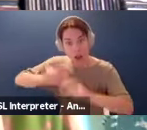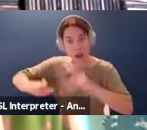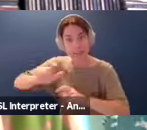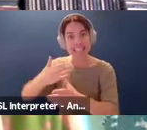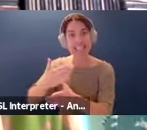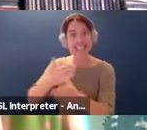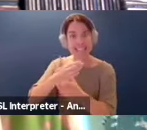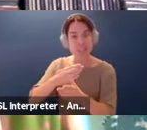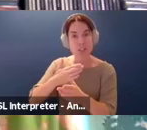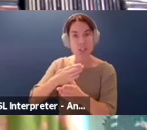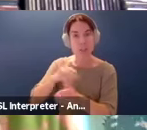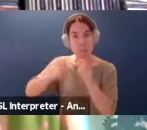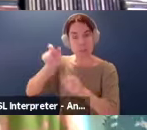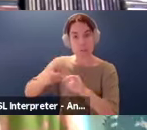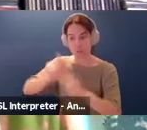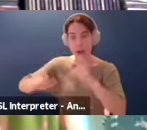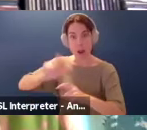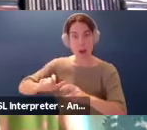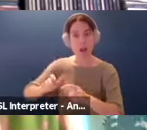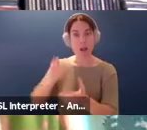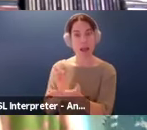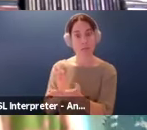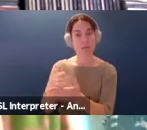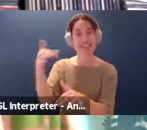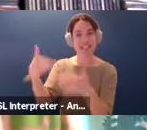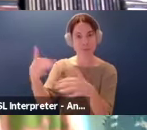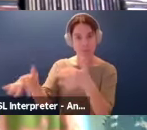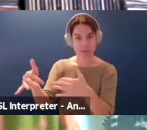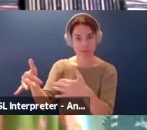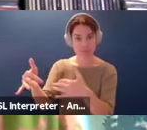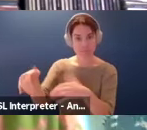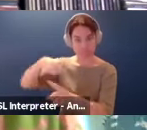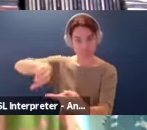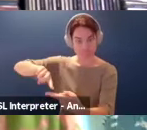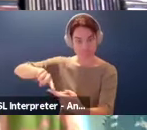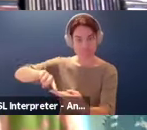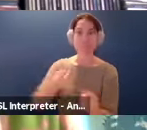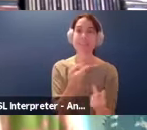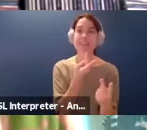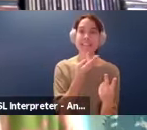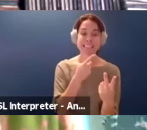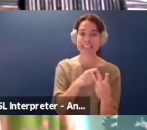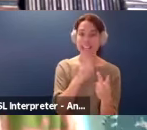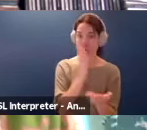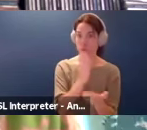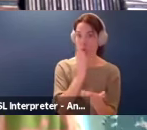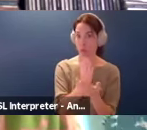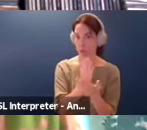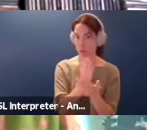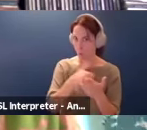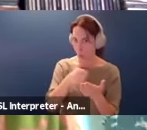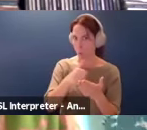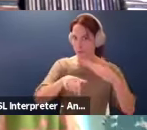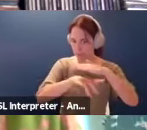a very specific racialized form of suffering and the second um truth is that